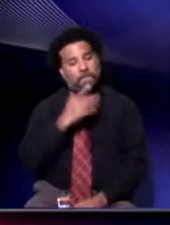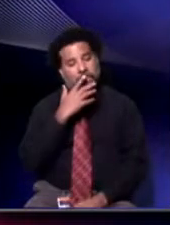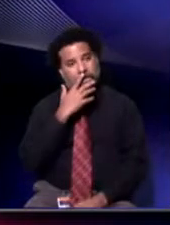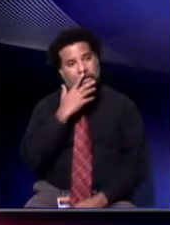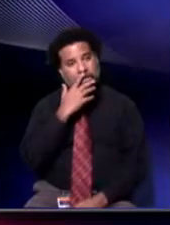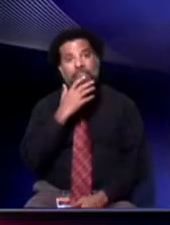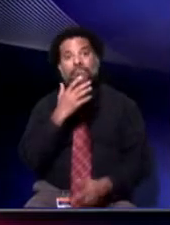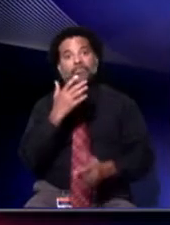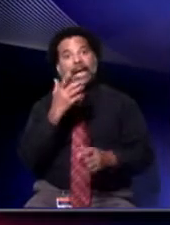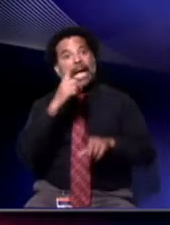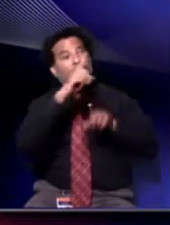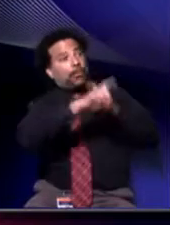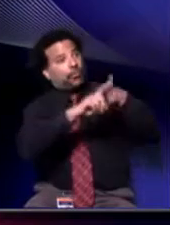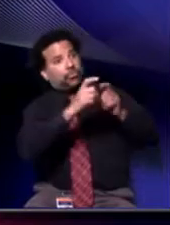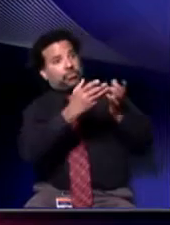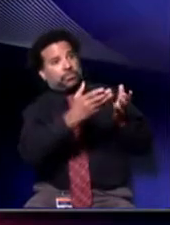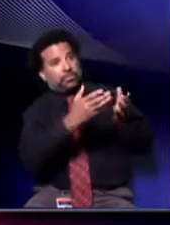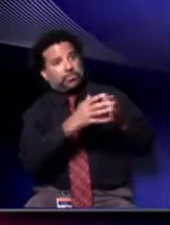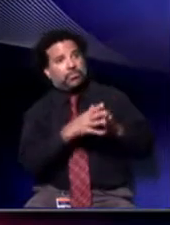Any questions?